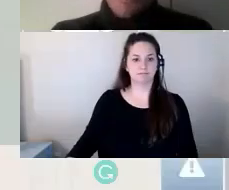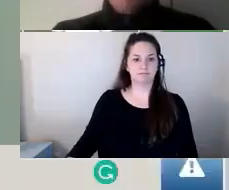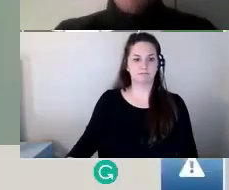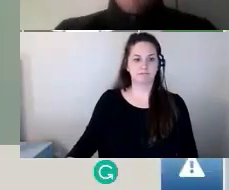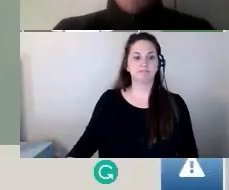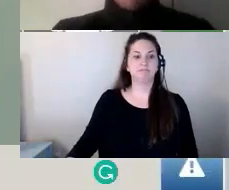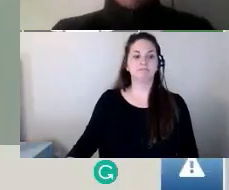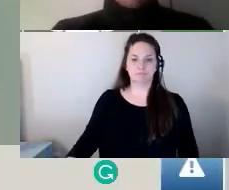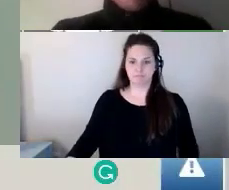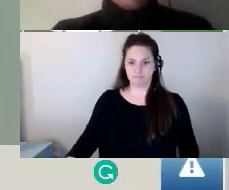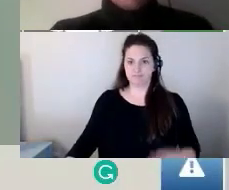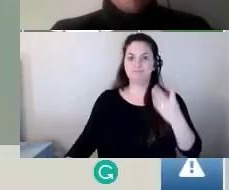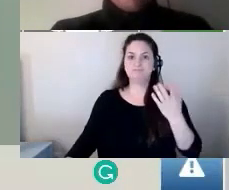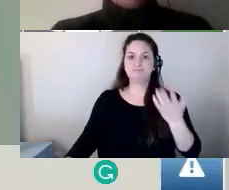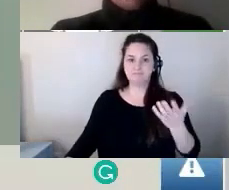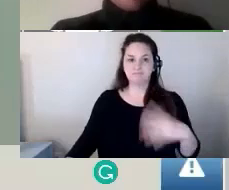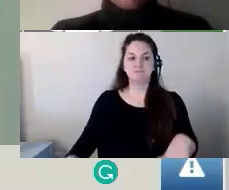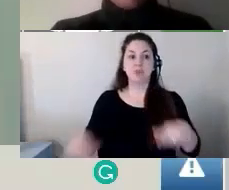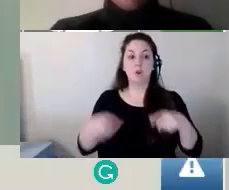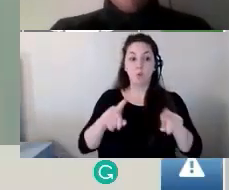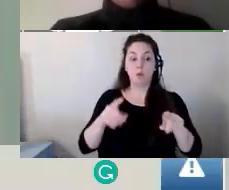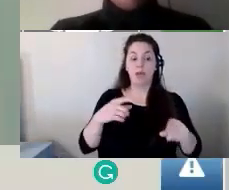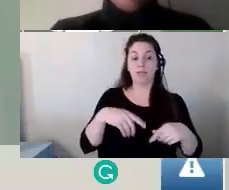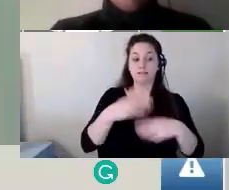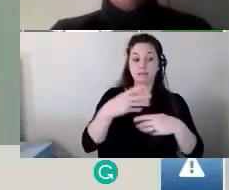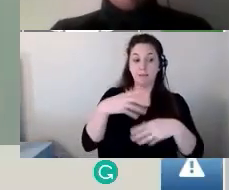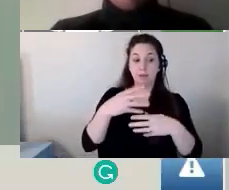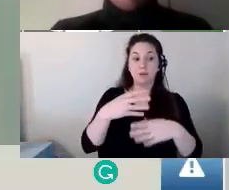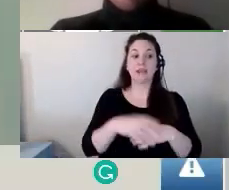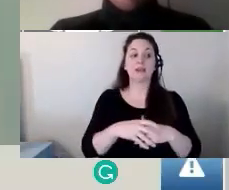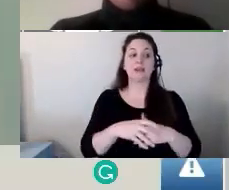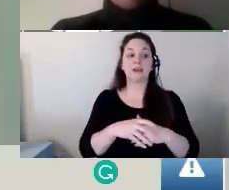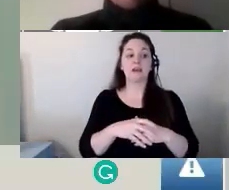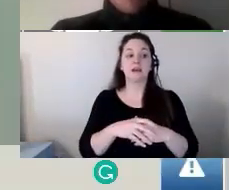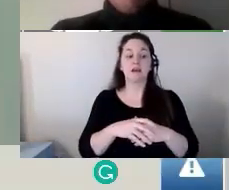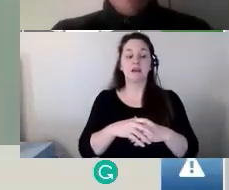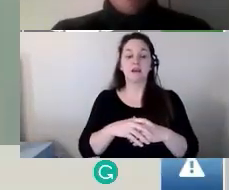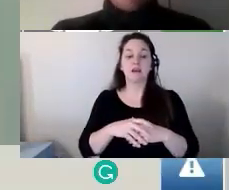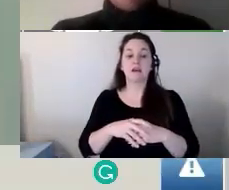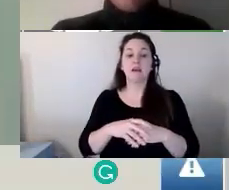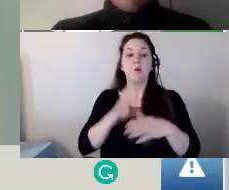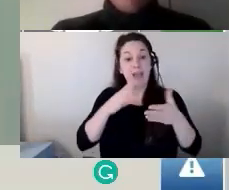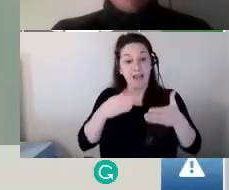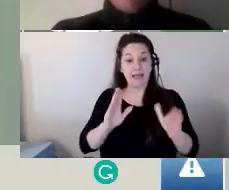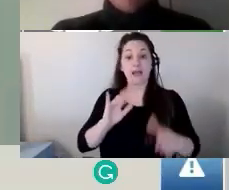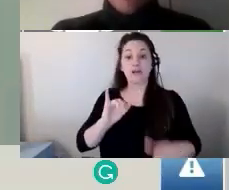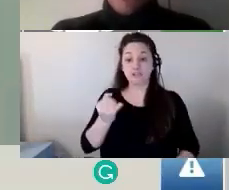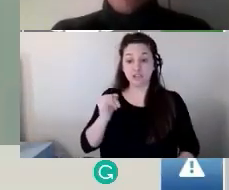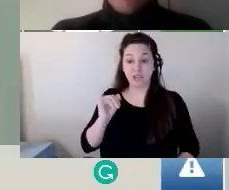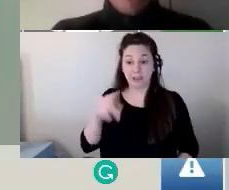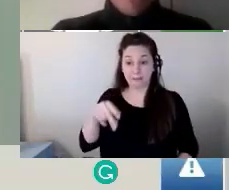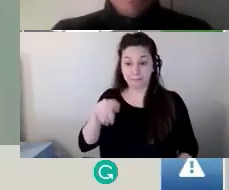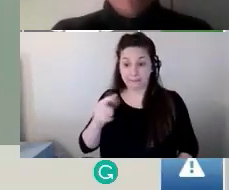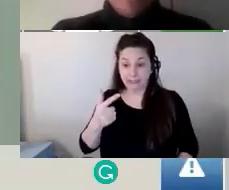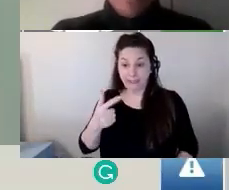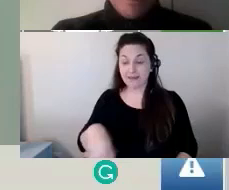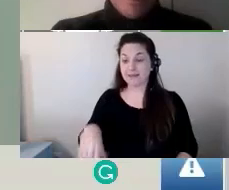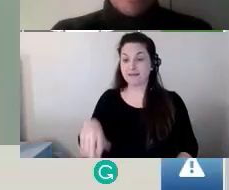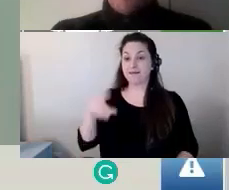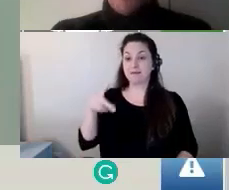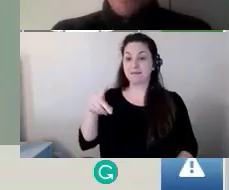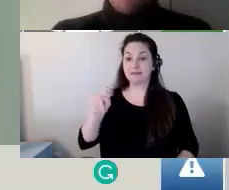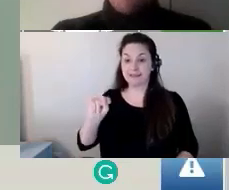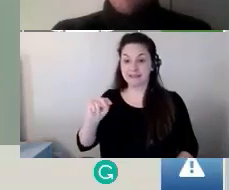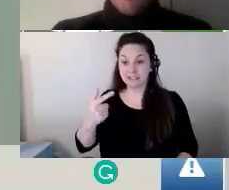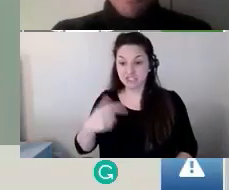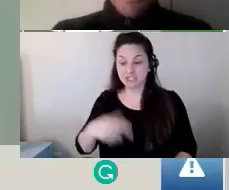While it's uploading, I want to say that we allow JPEGs, PNGs, and GIFs. So